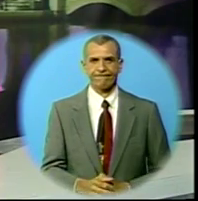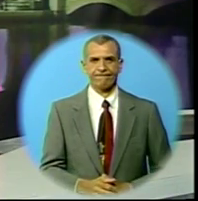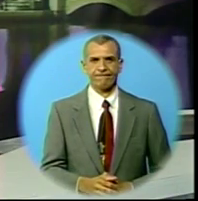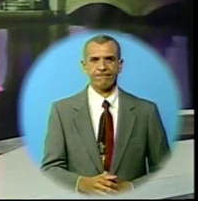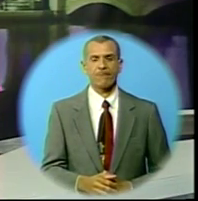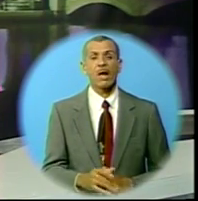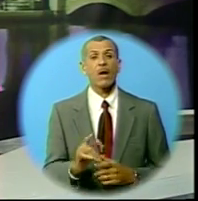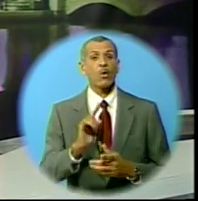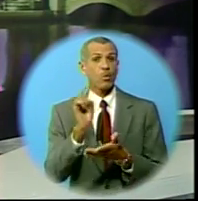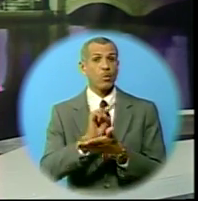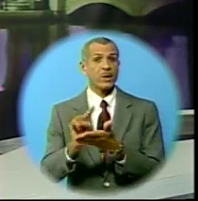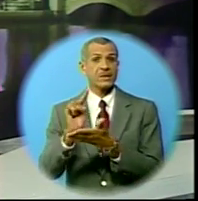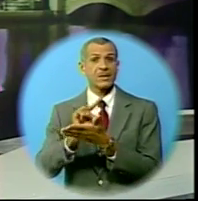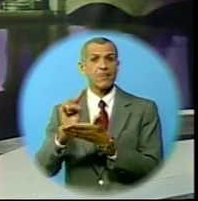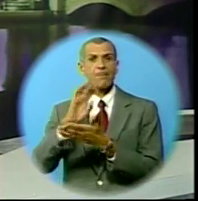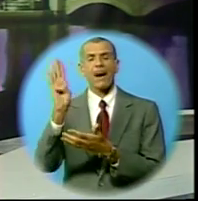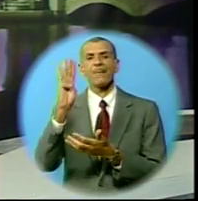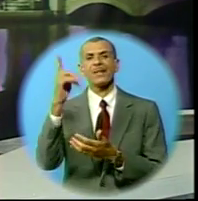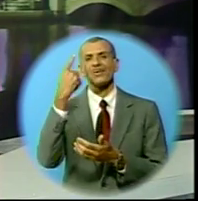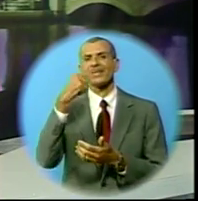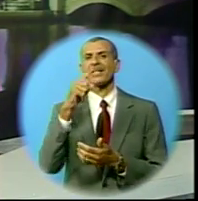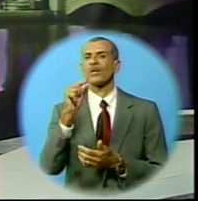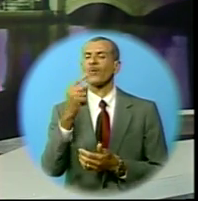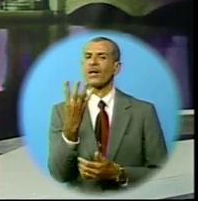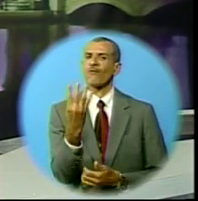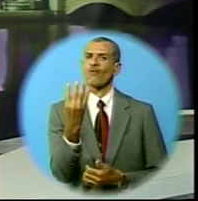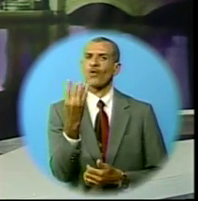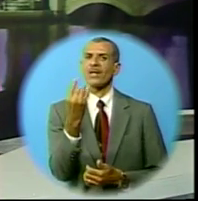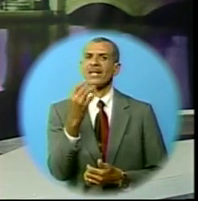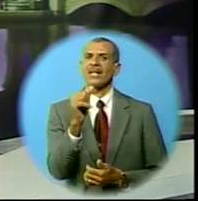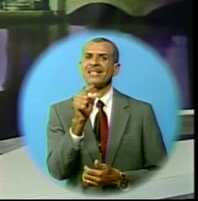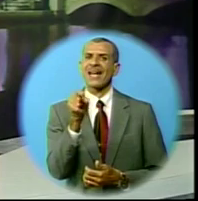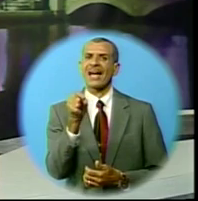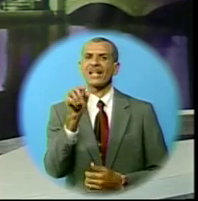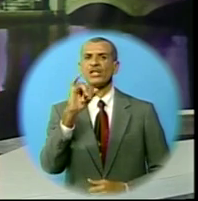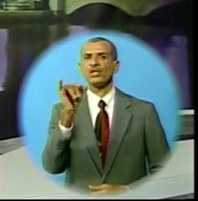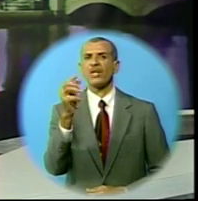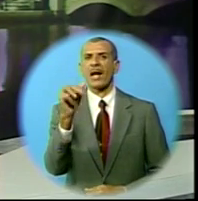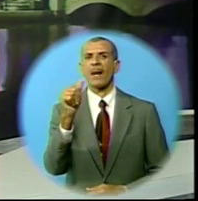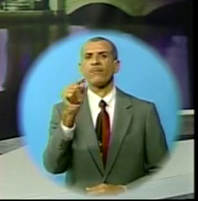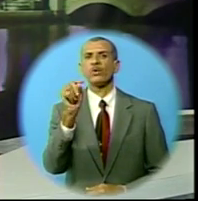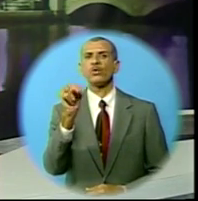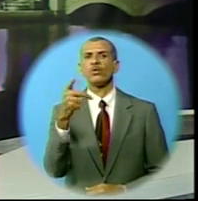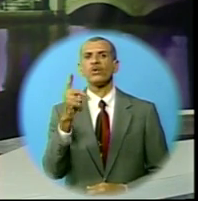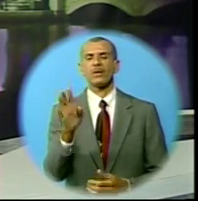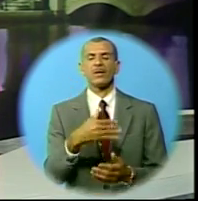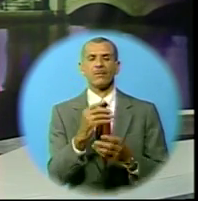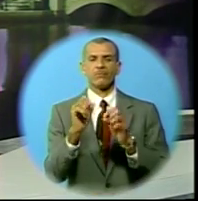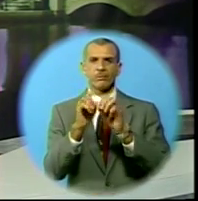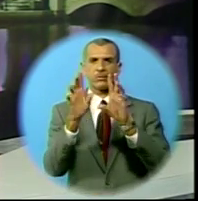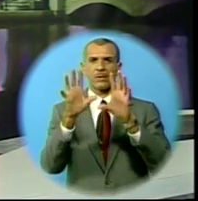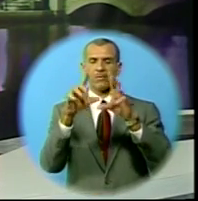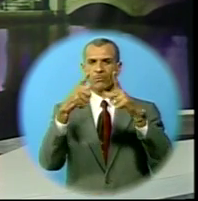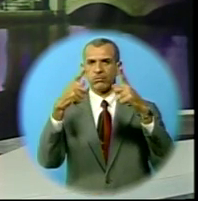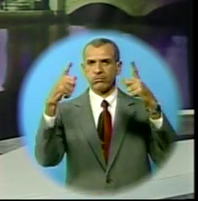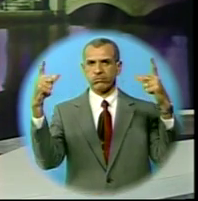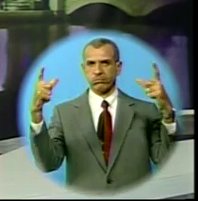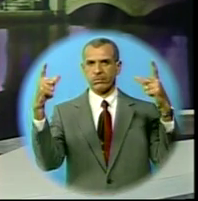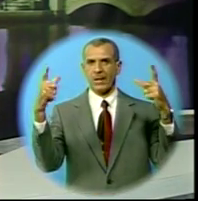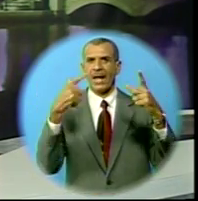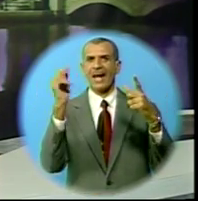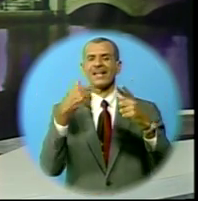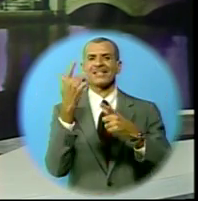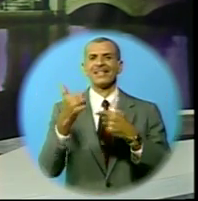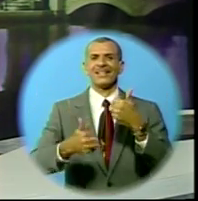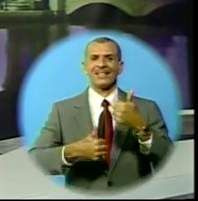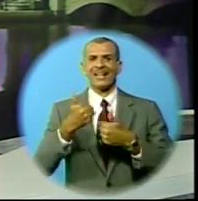In a matter of weeks, Barbadians will see the 2014 Stag Jam Tune winners Porgy and Murder on the big screen. This comes as the duo stars in the